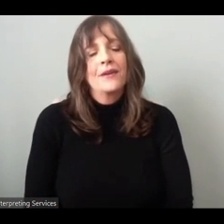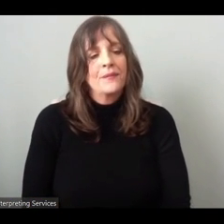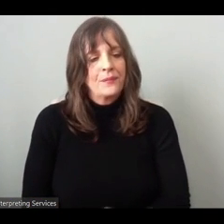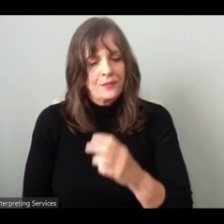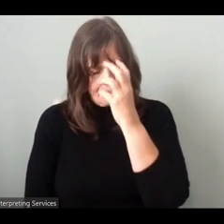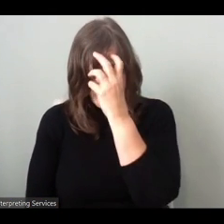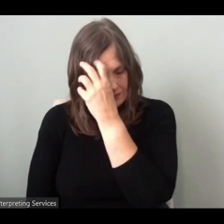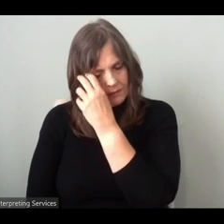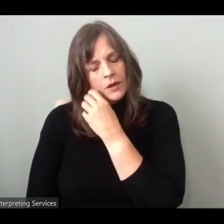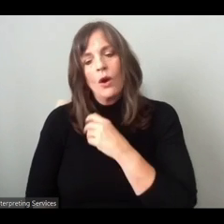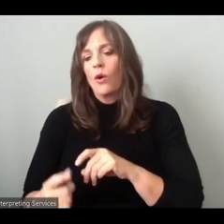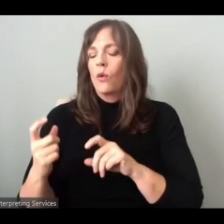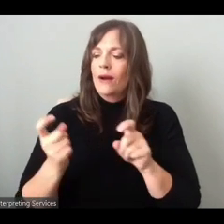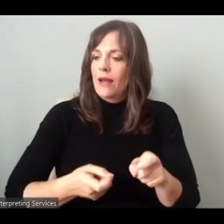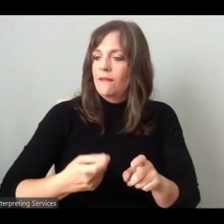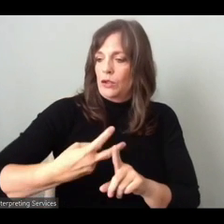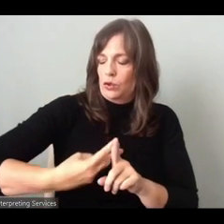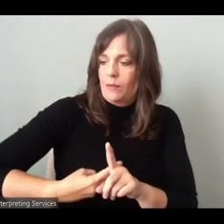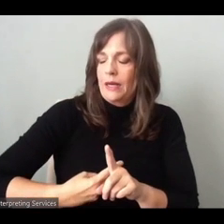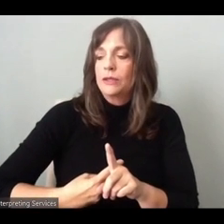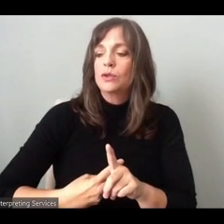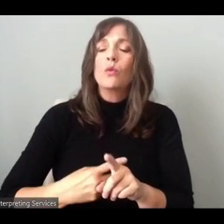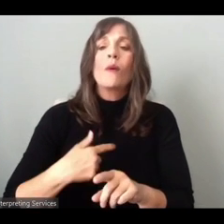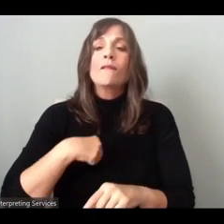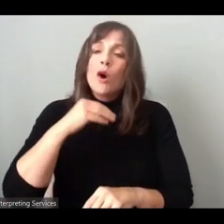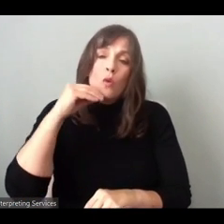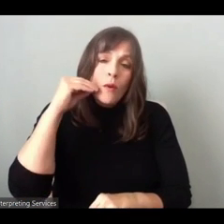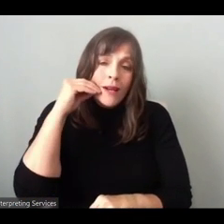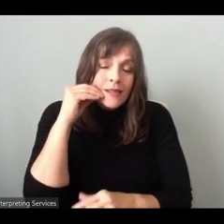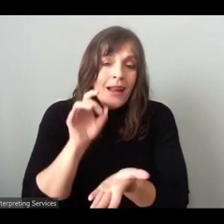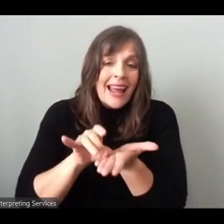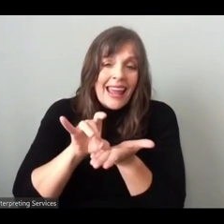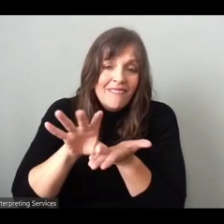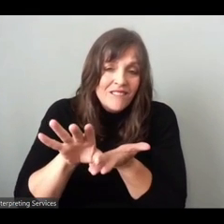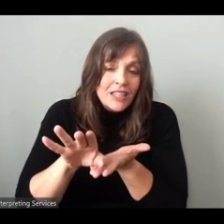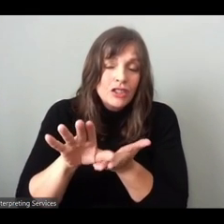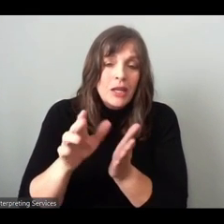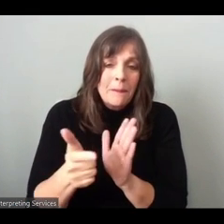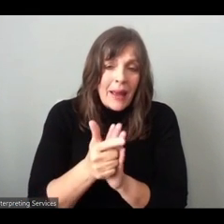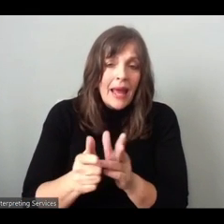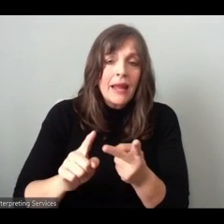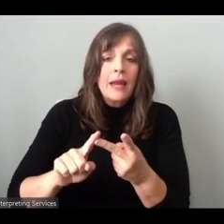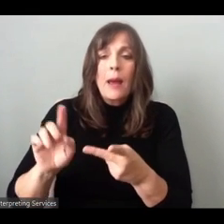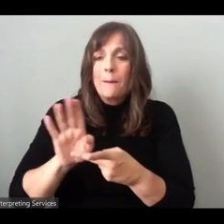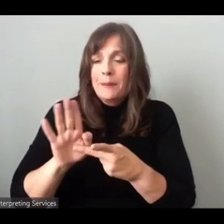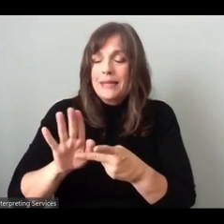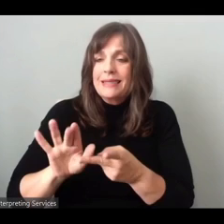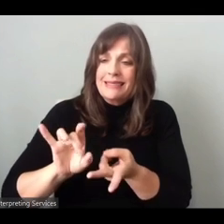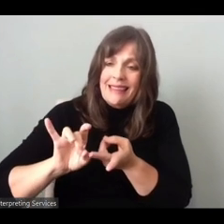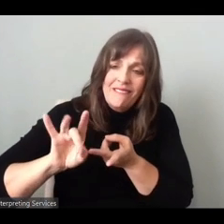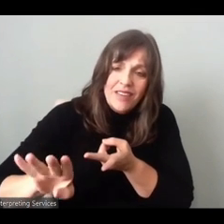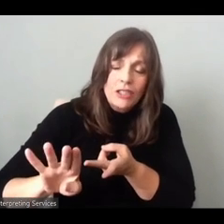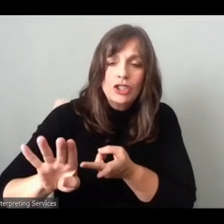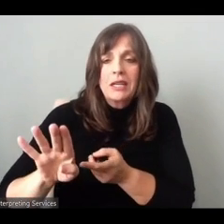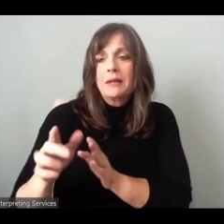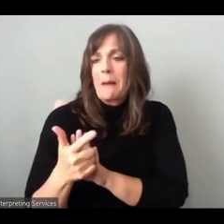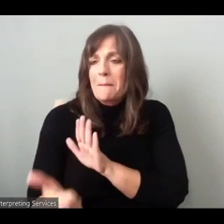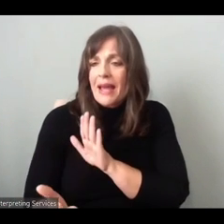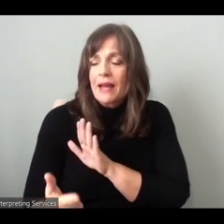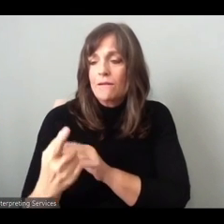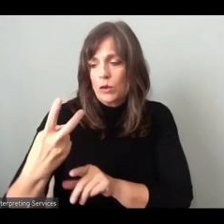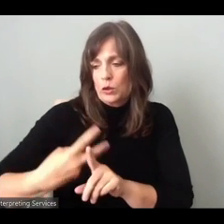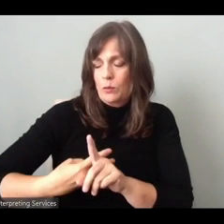signed a residential eviction ban, a commercial eviction ban for the next 2 months. So how can we keep people